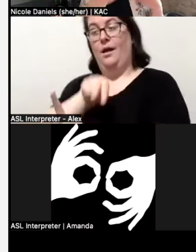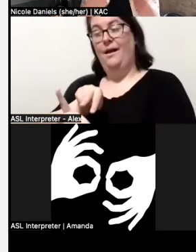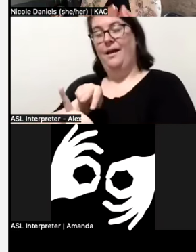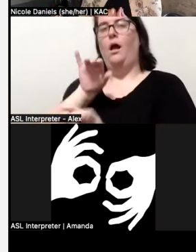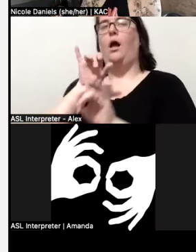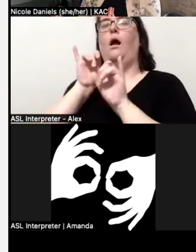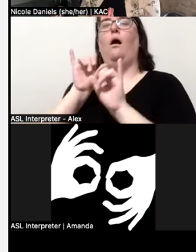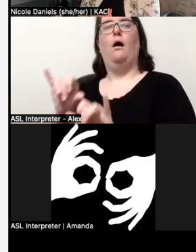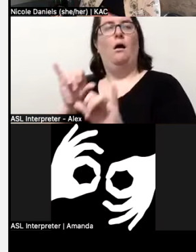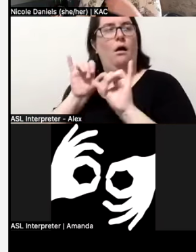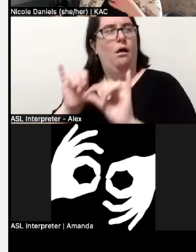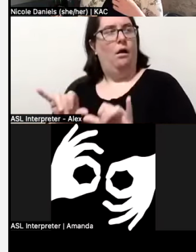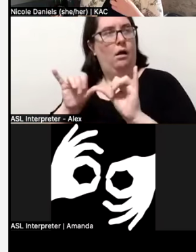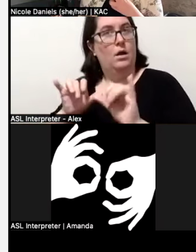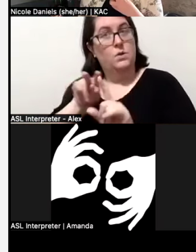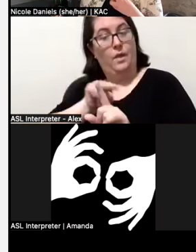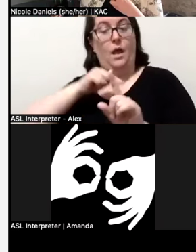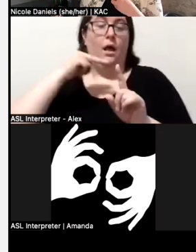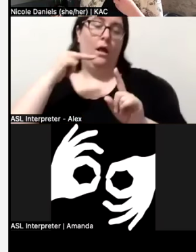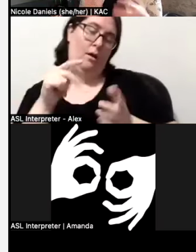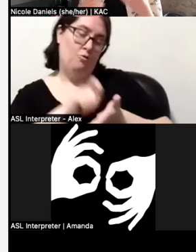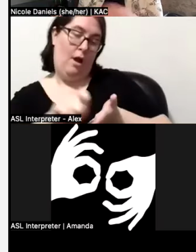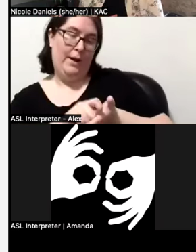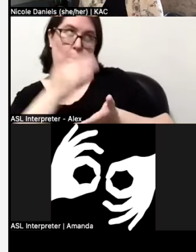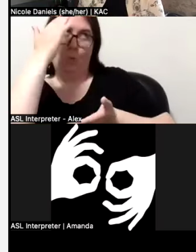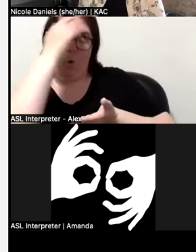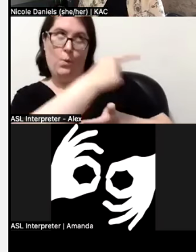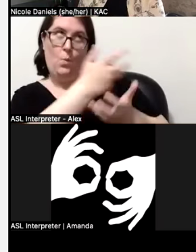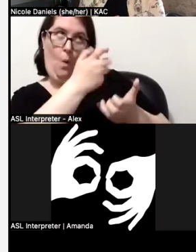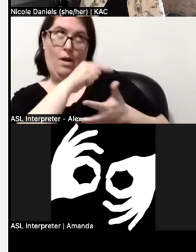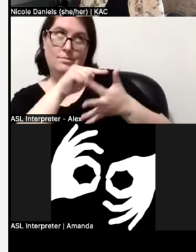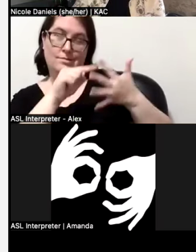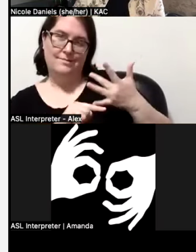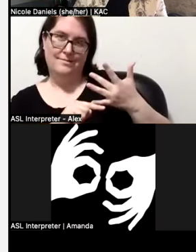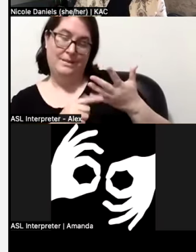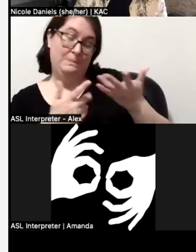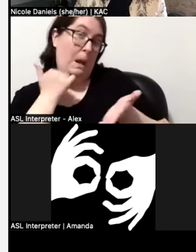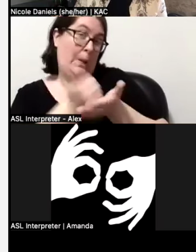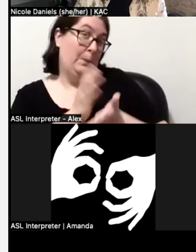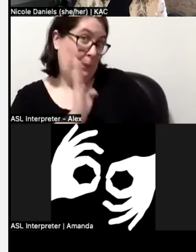on how those processes work. And it just can be really beneficial for grant writing.